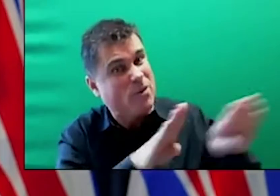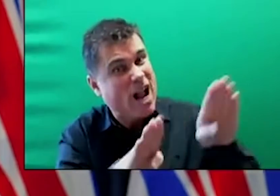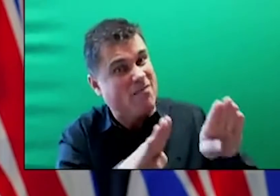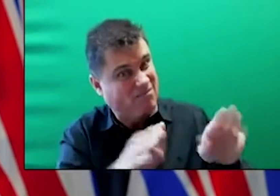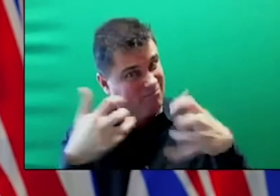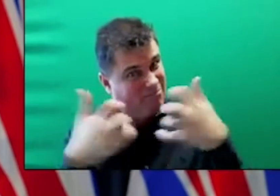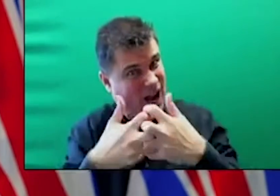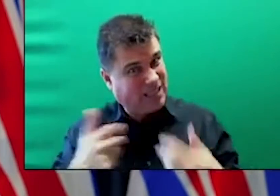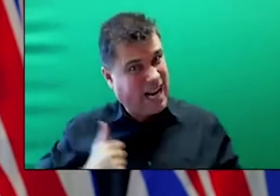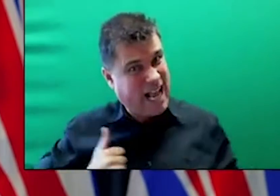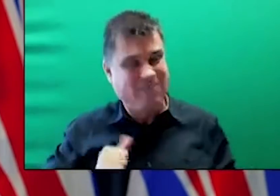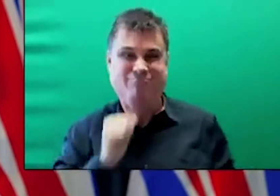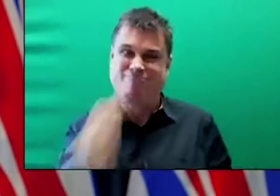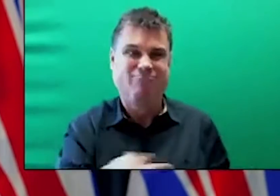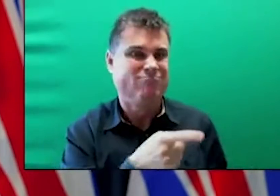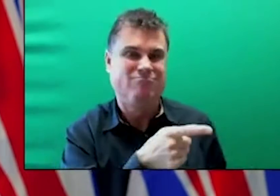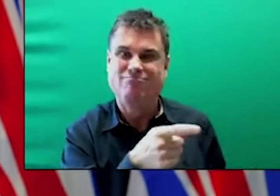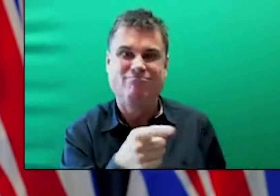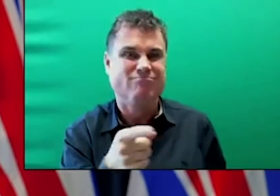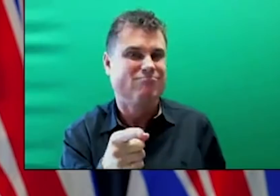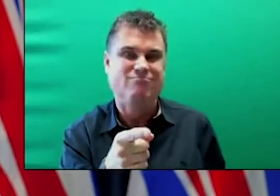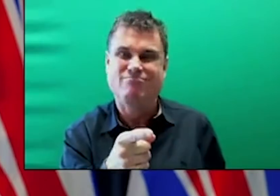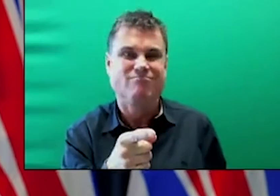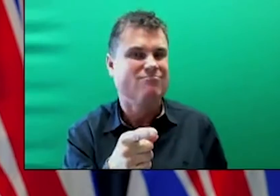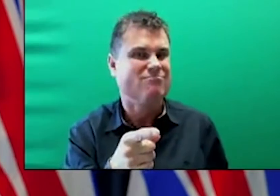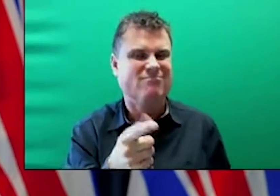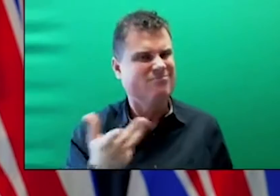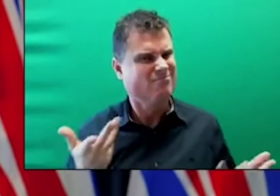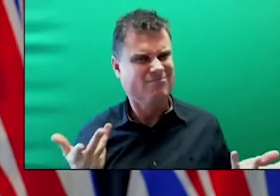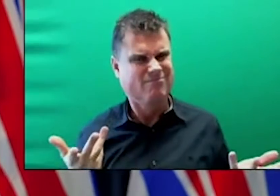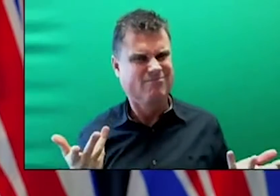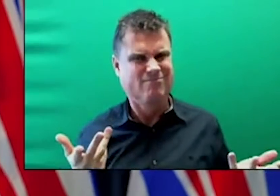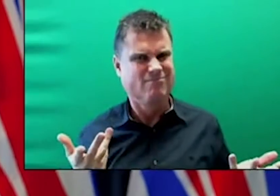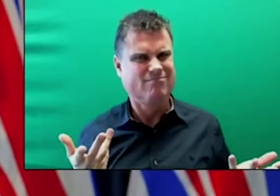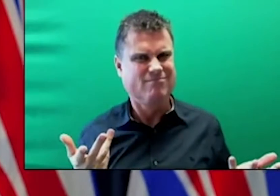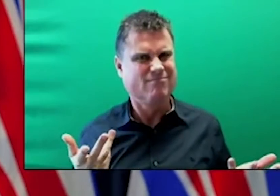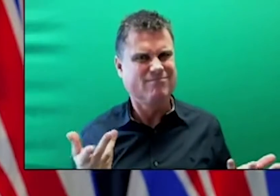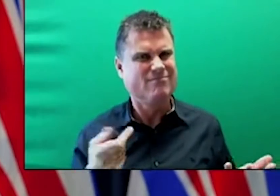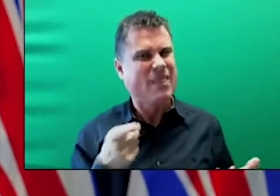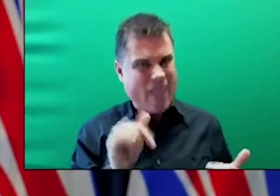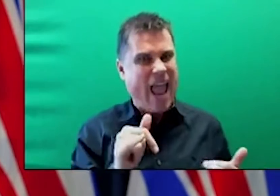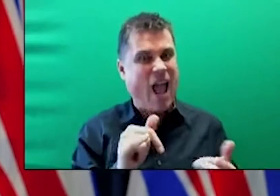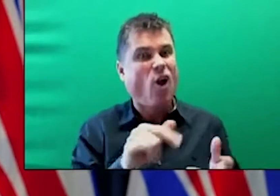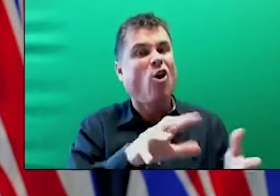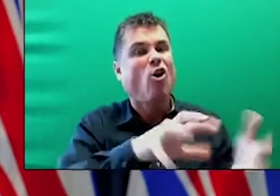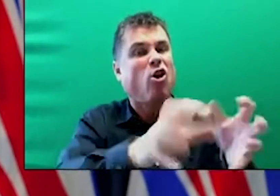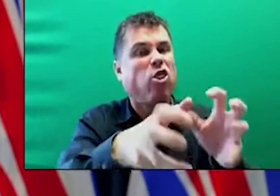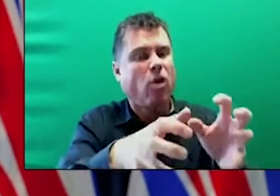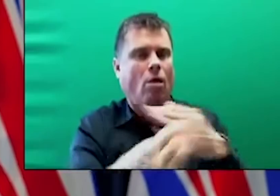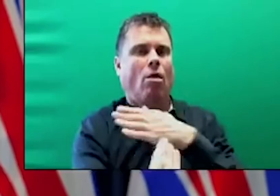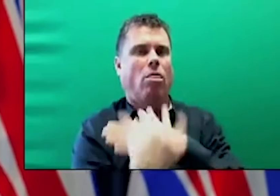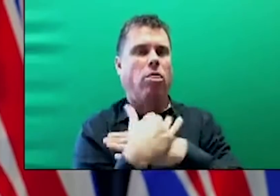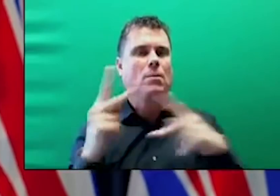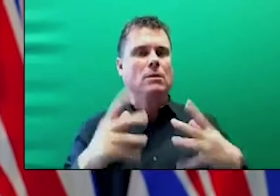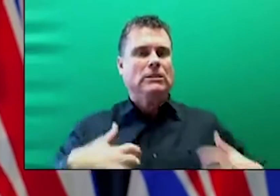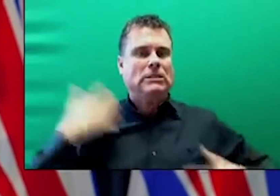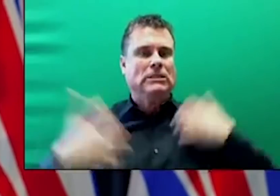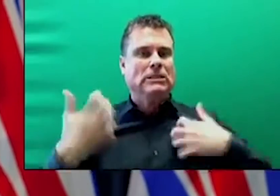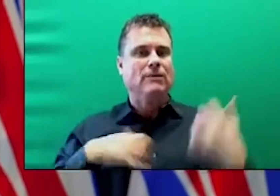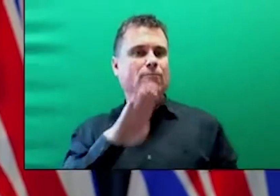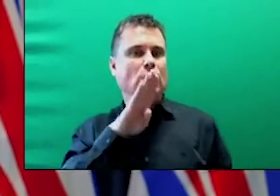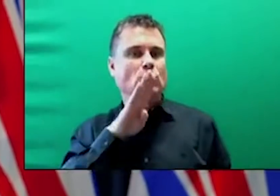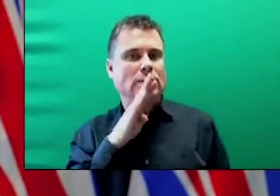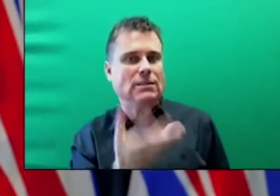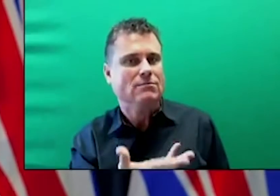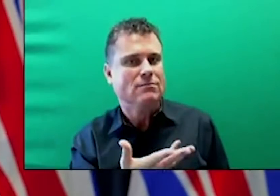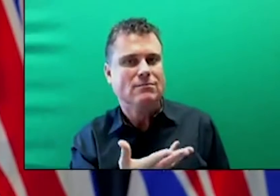health on where we go from there. But the orders are currently in place, and I think that people who are looking at Family Day as